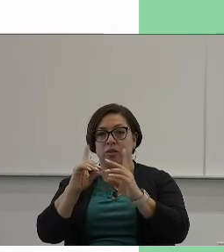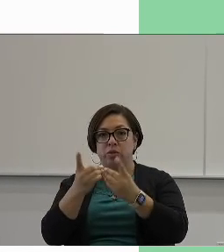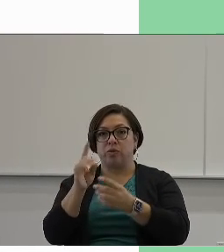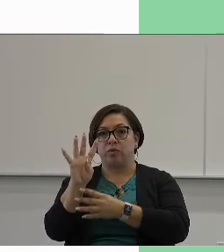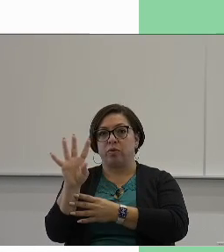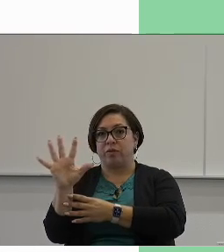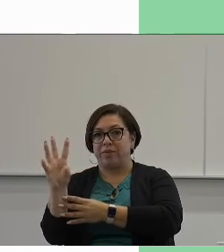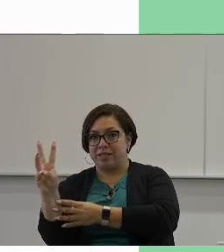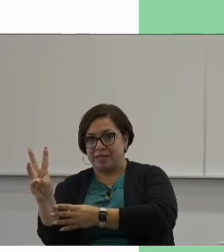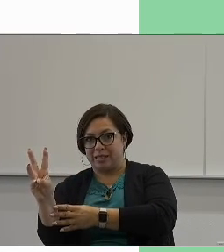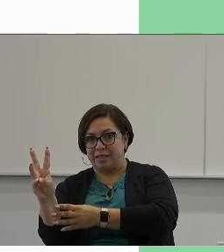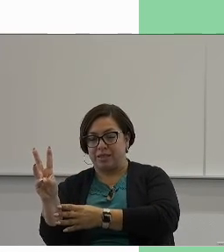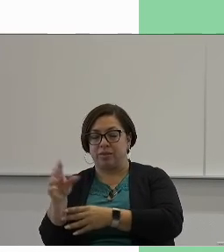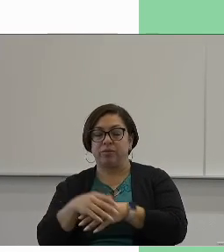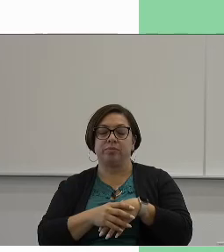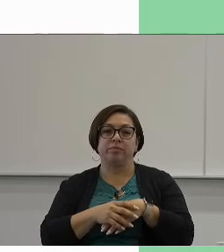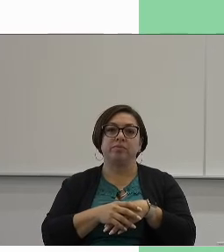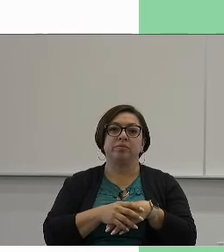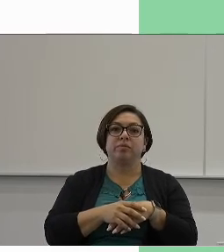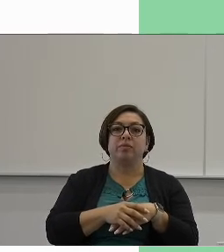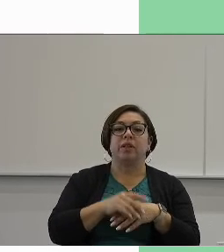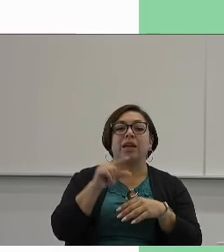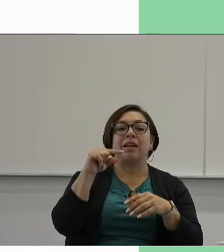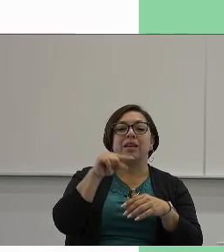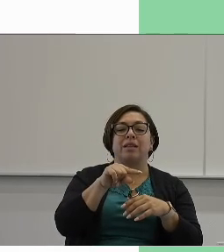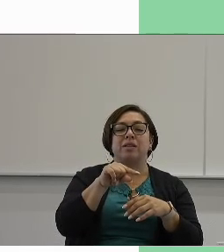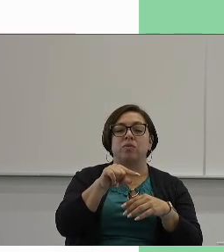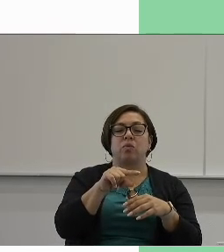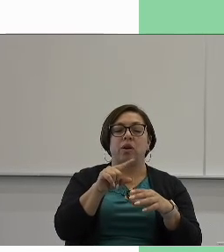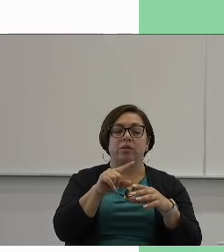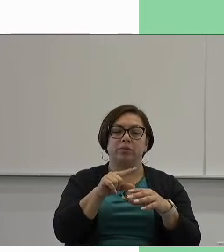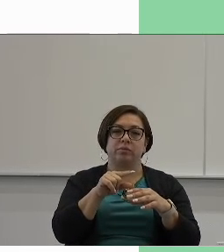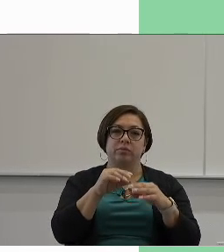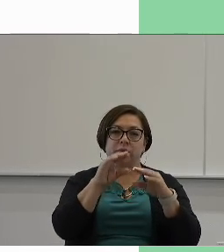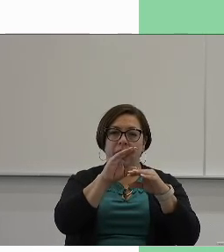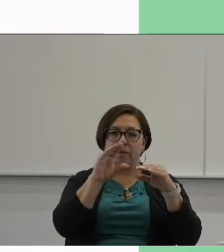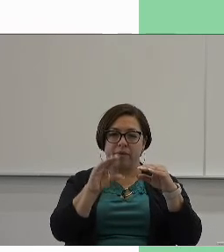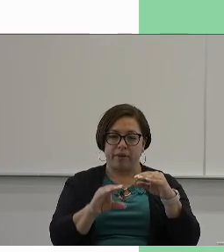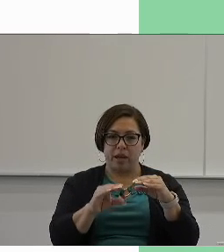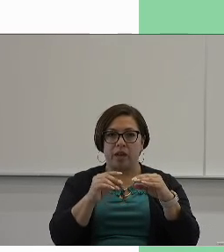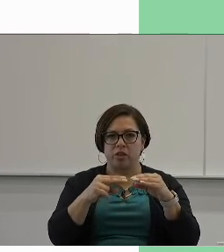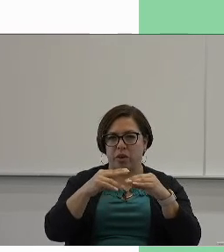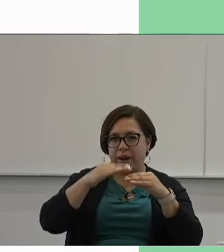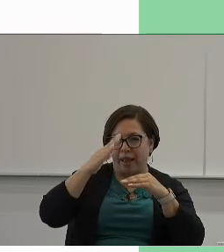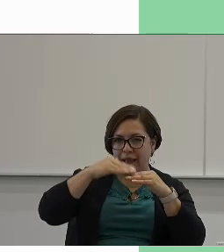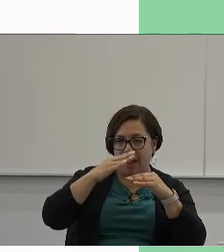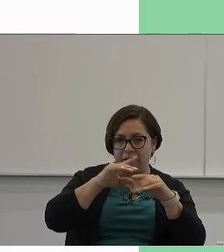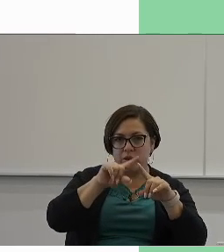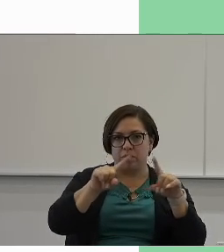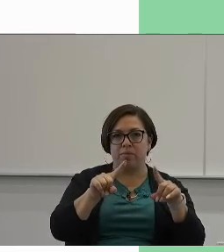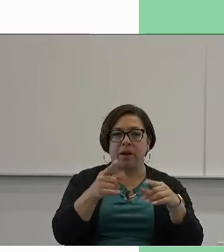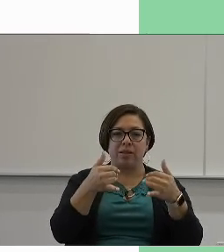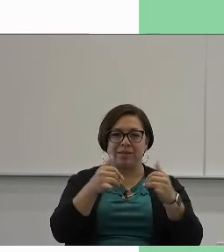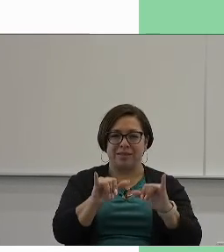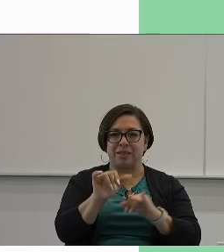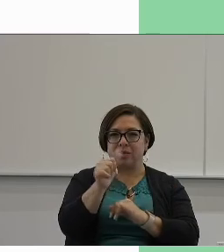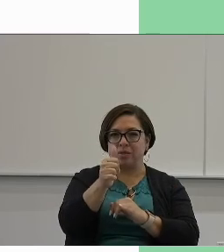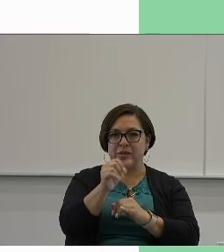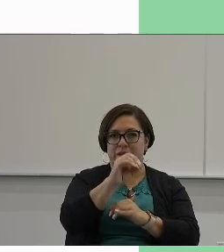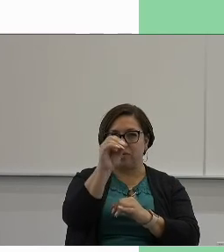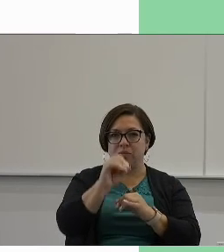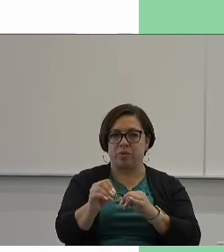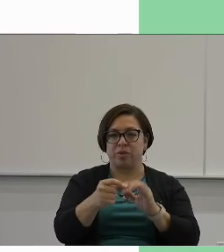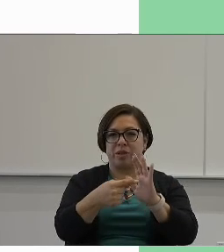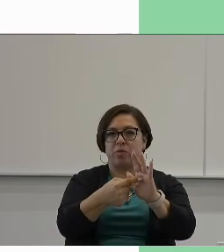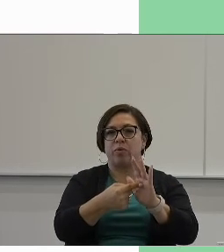3.81 is a little bit higher deviation than the Plan A, but still a very good deviation and well within the 10% requirement, so also a viable